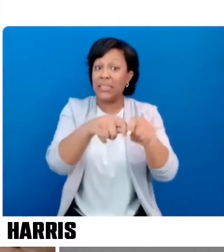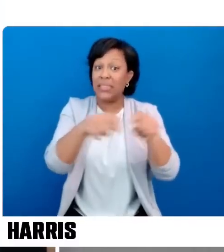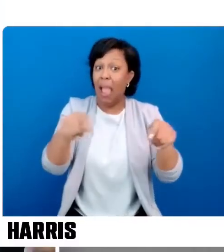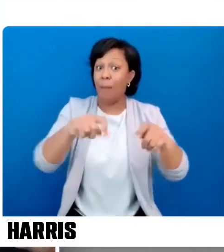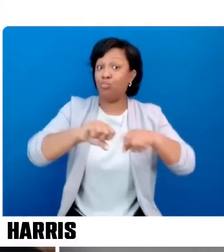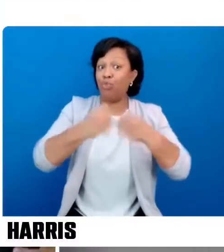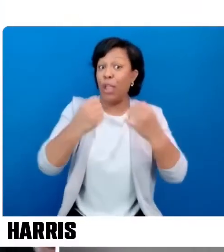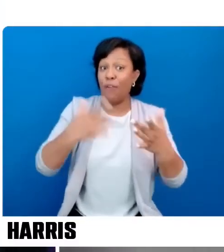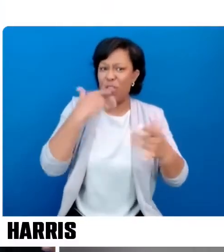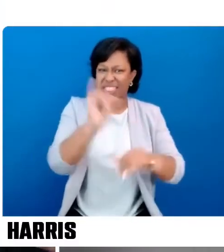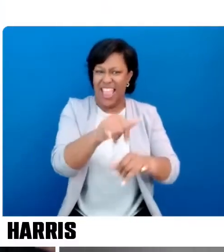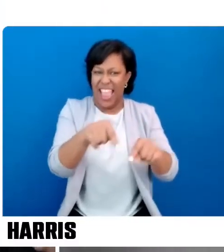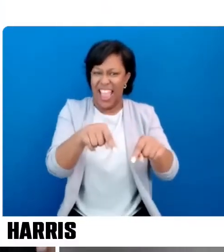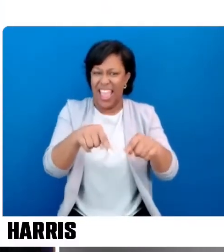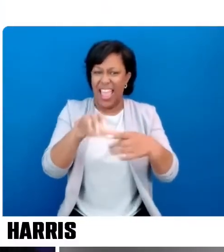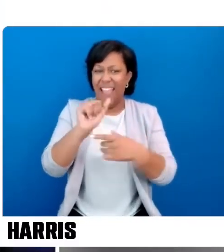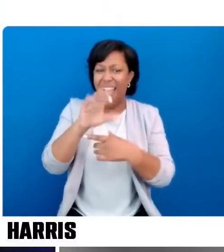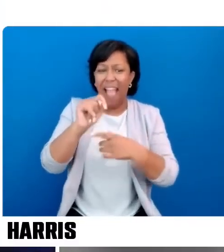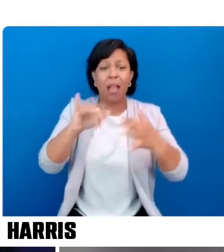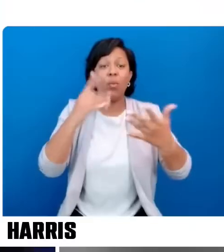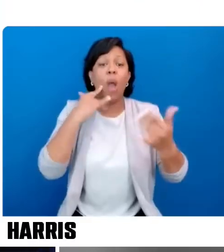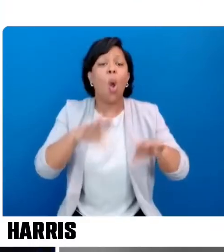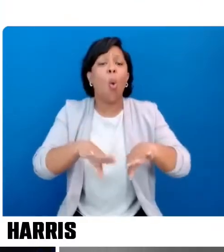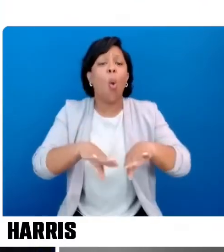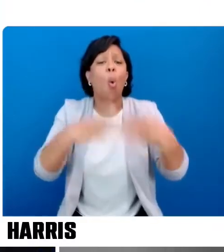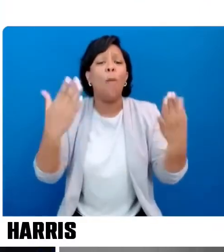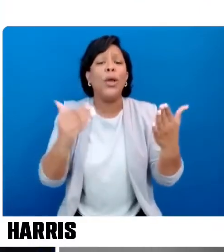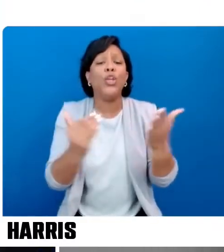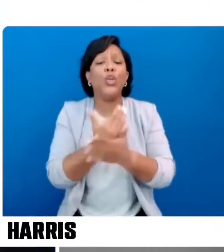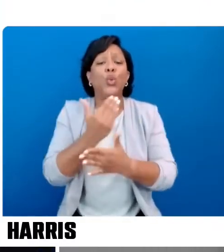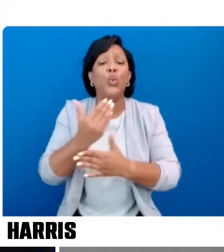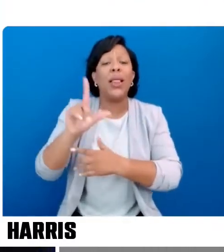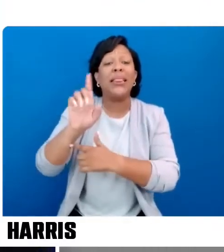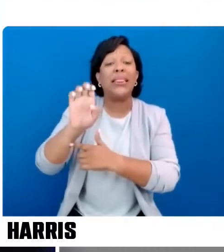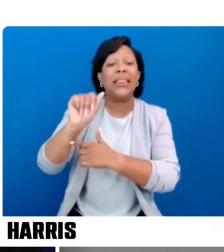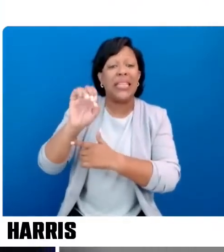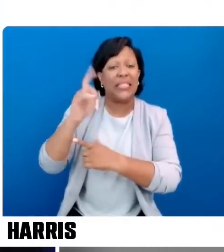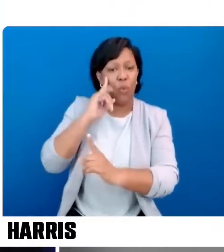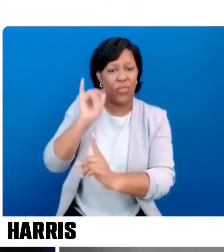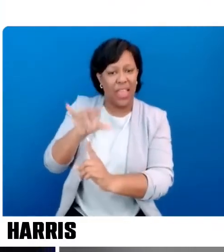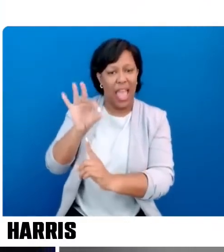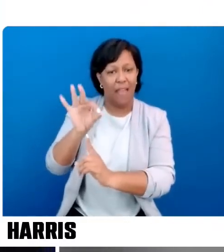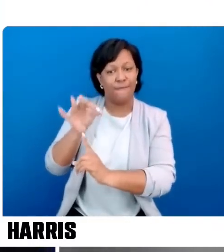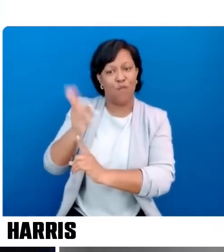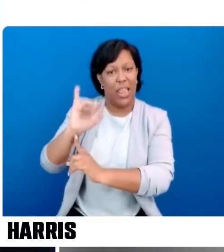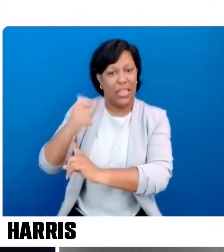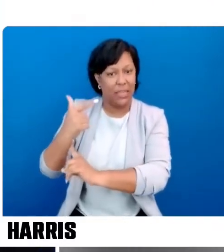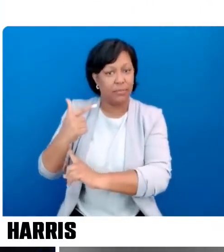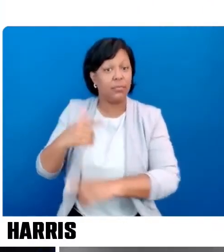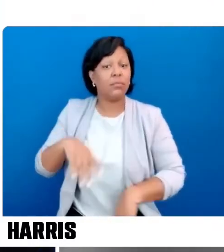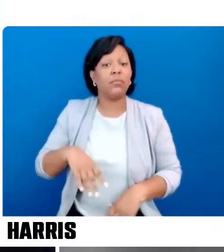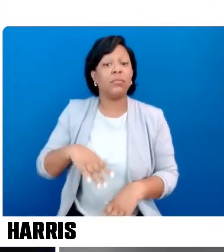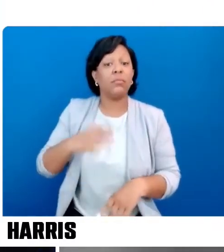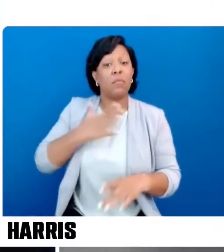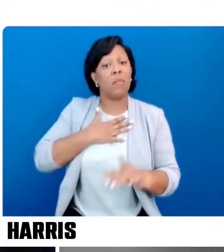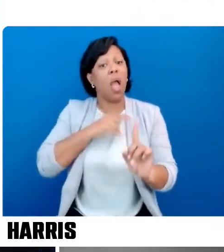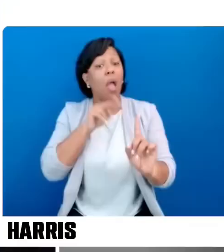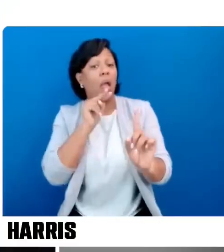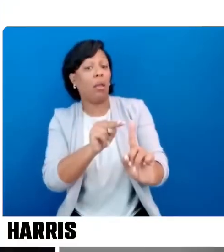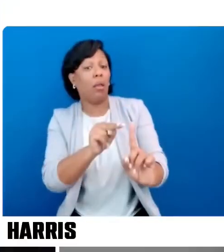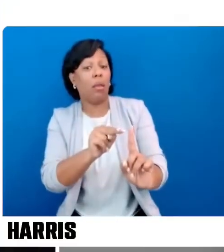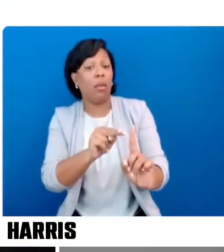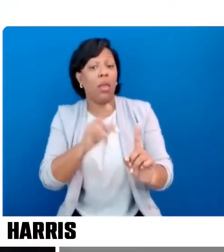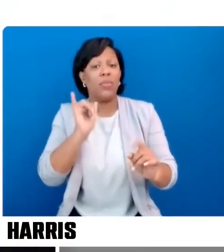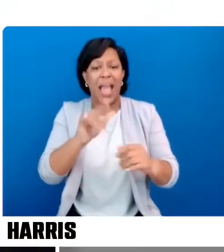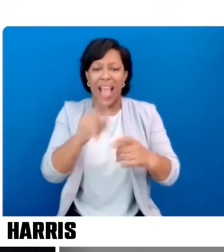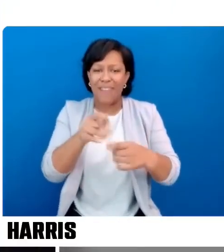new leases for fracking. My position is that we have got to invest in diverse